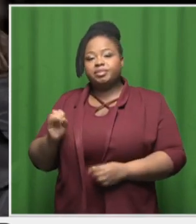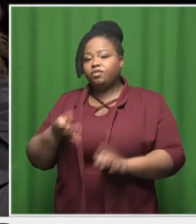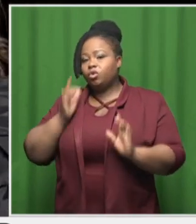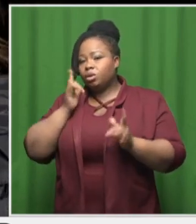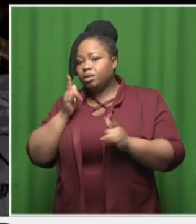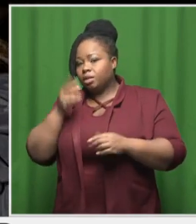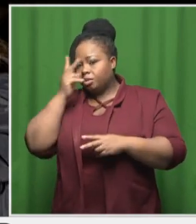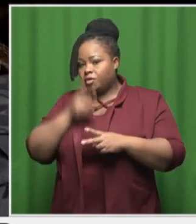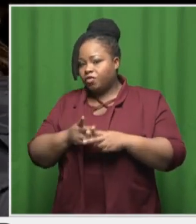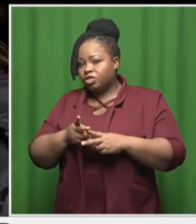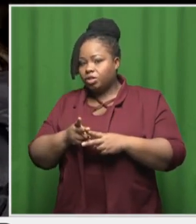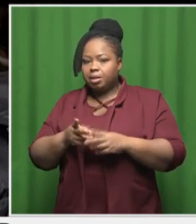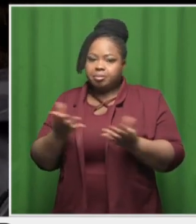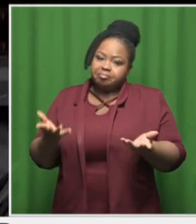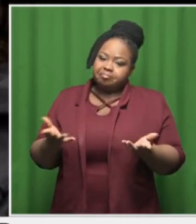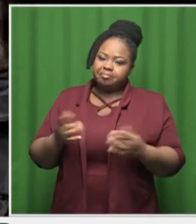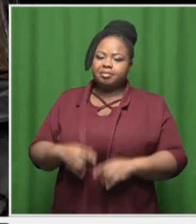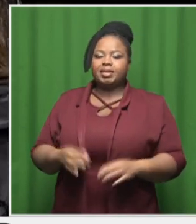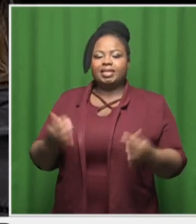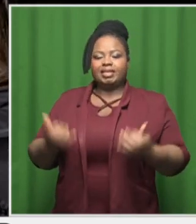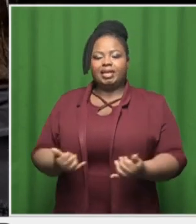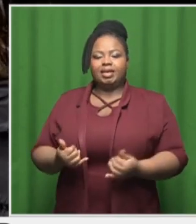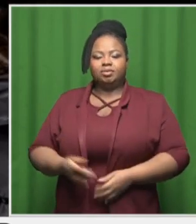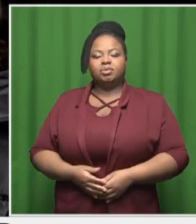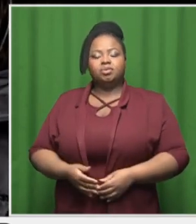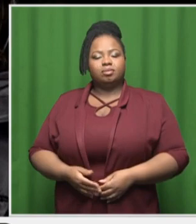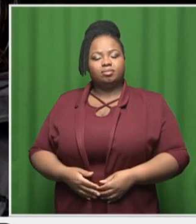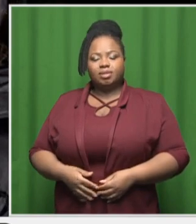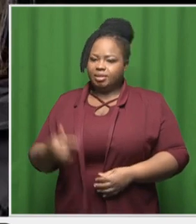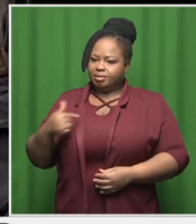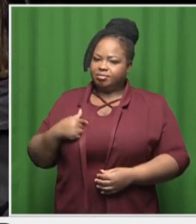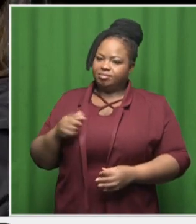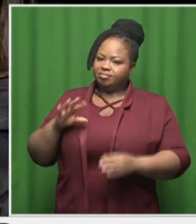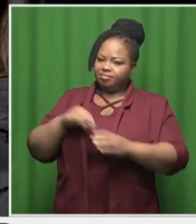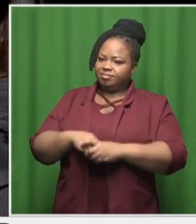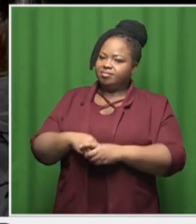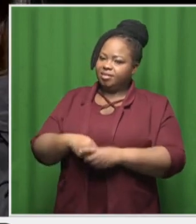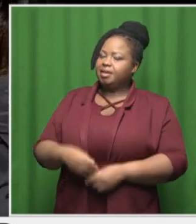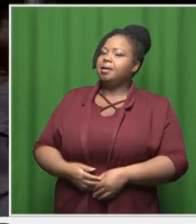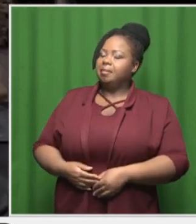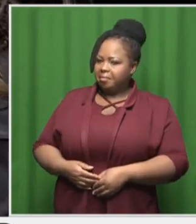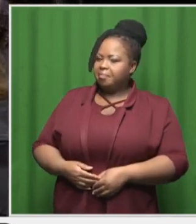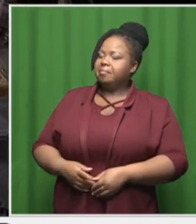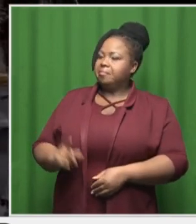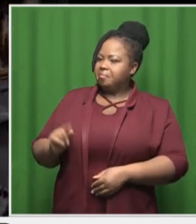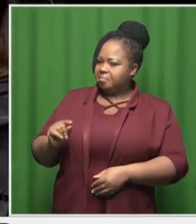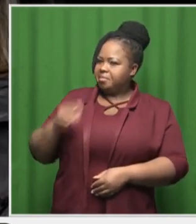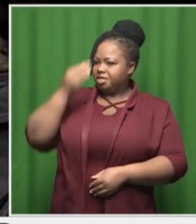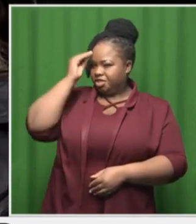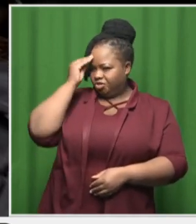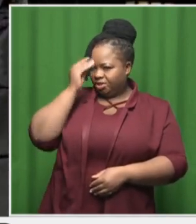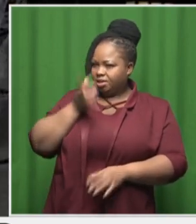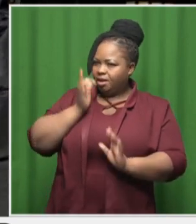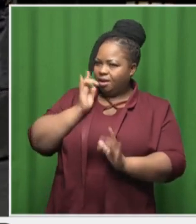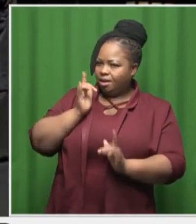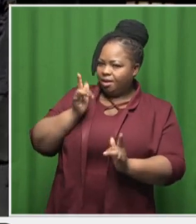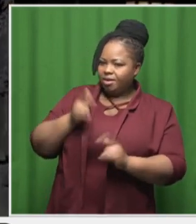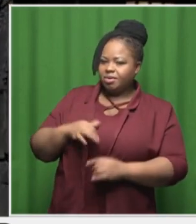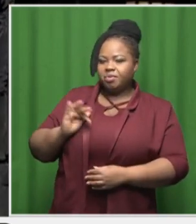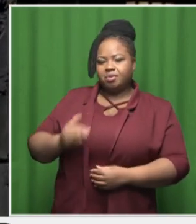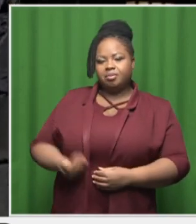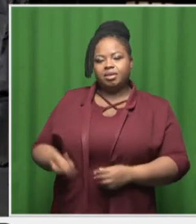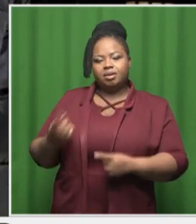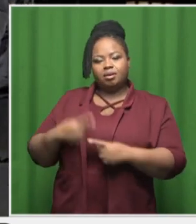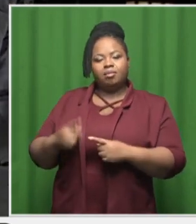the professional leagues is a different story. So now this has been where I've sort of come in, and I'm now sort of taking a very keen interest in watching the women